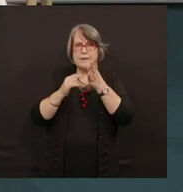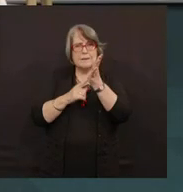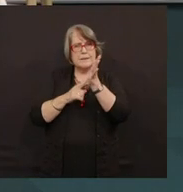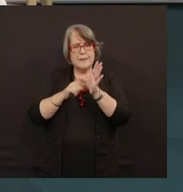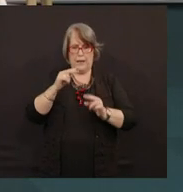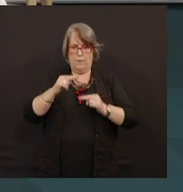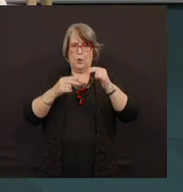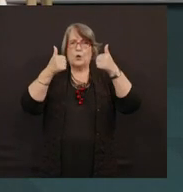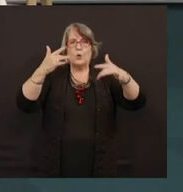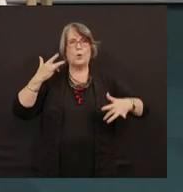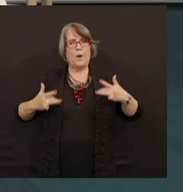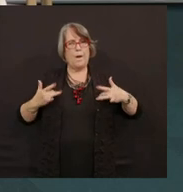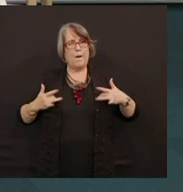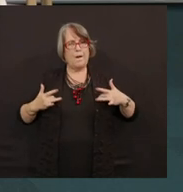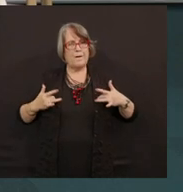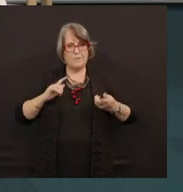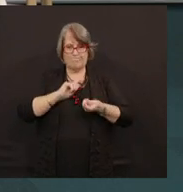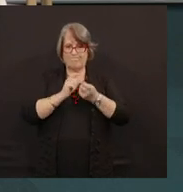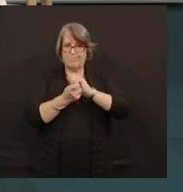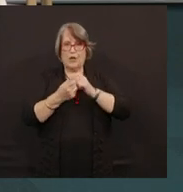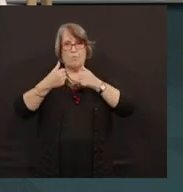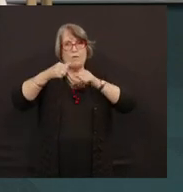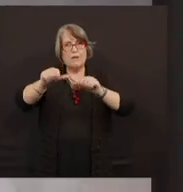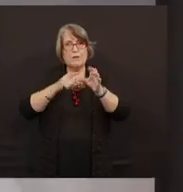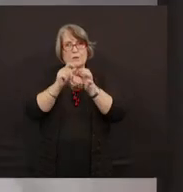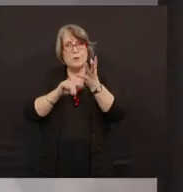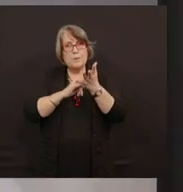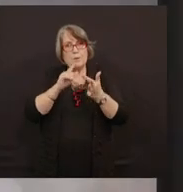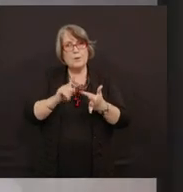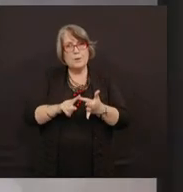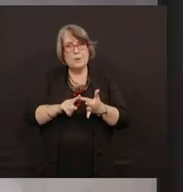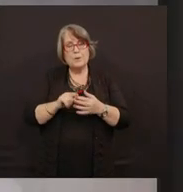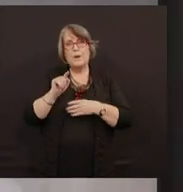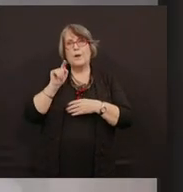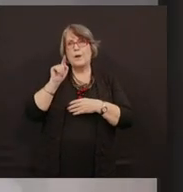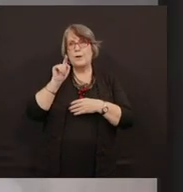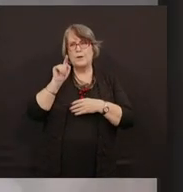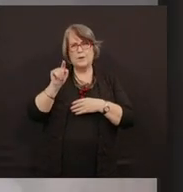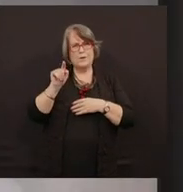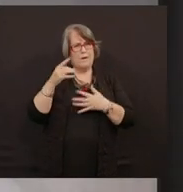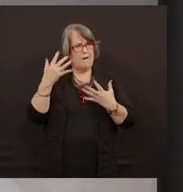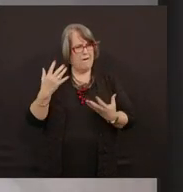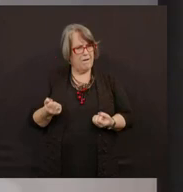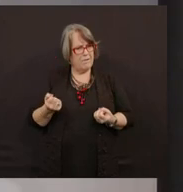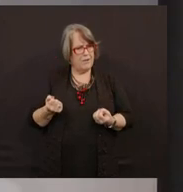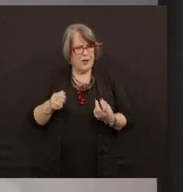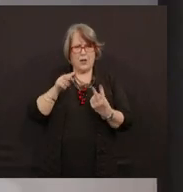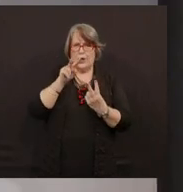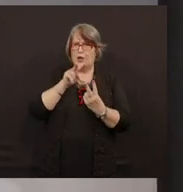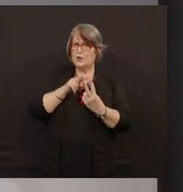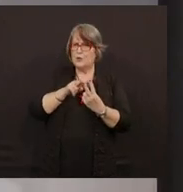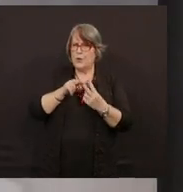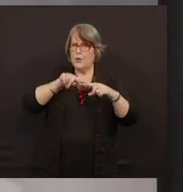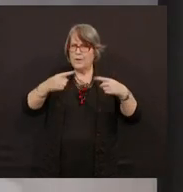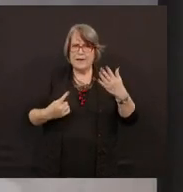building a good life is customised abuse prevention. So you have you've got two for the price of